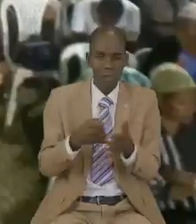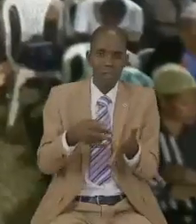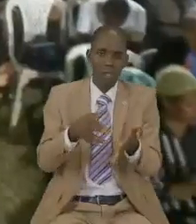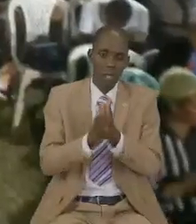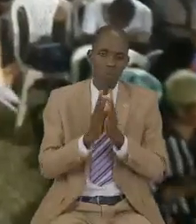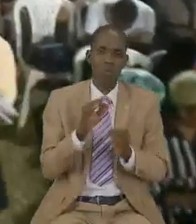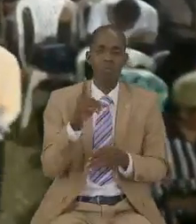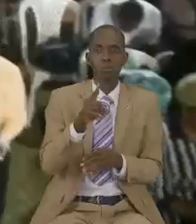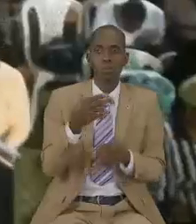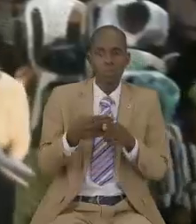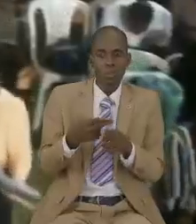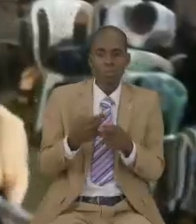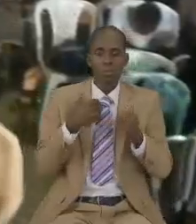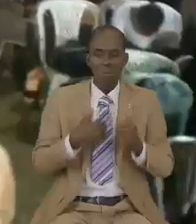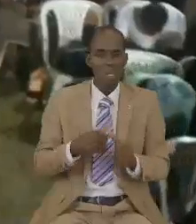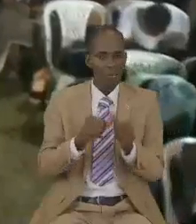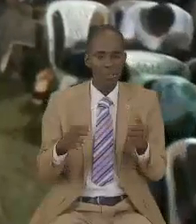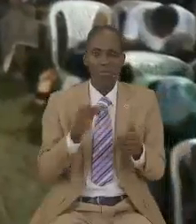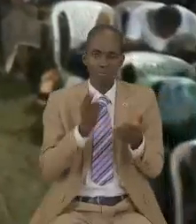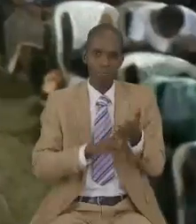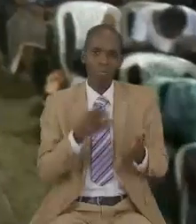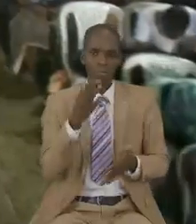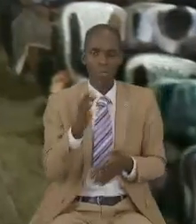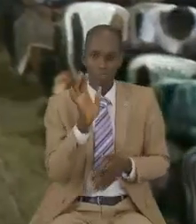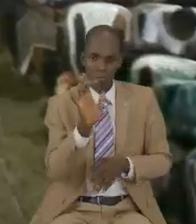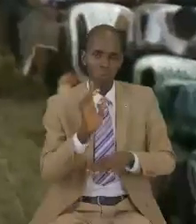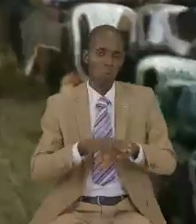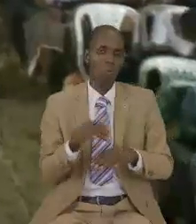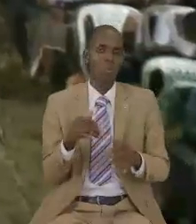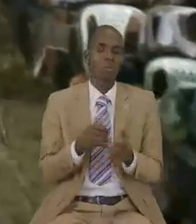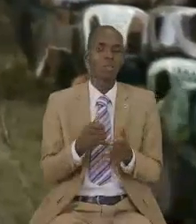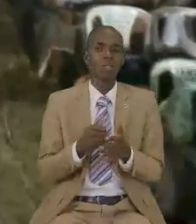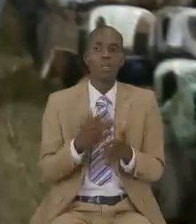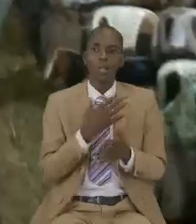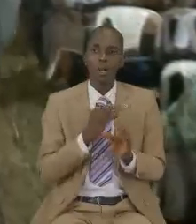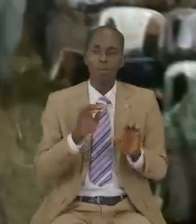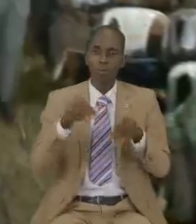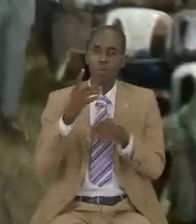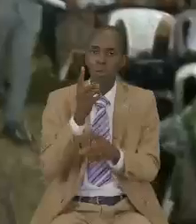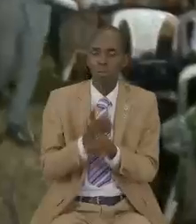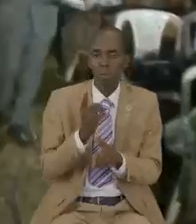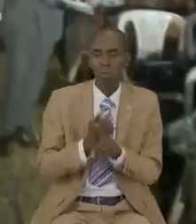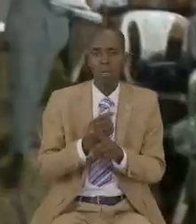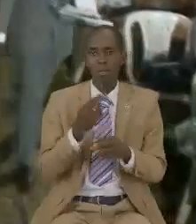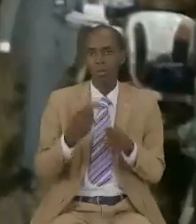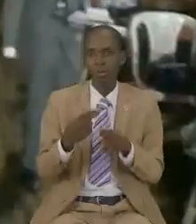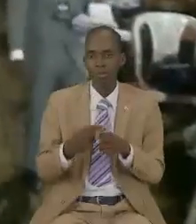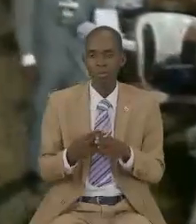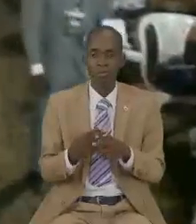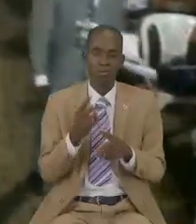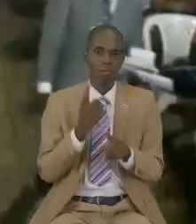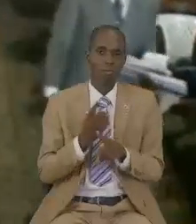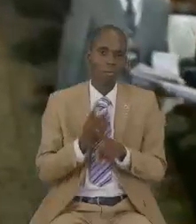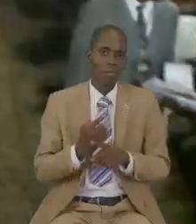Those of you who are at the far back, to the left and to the right,